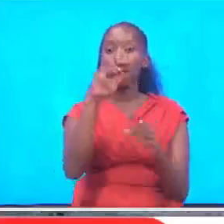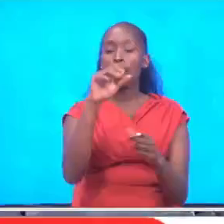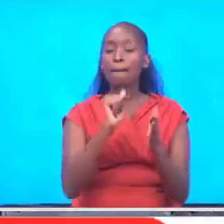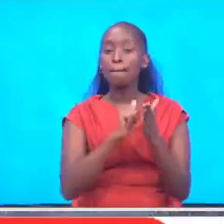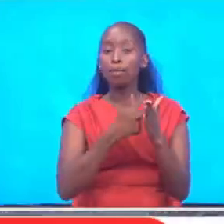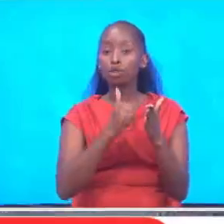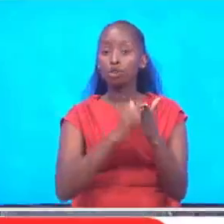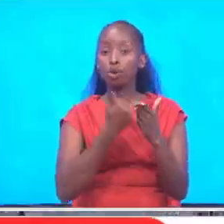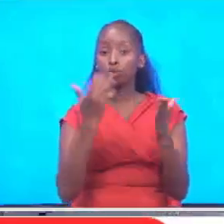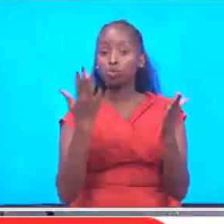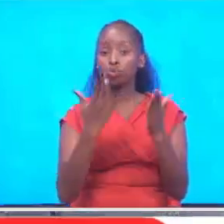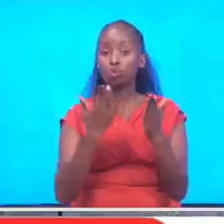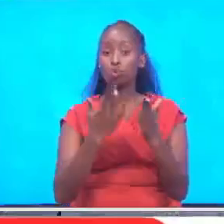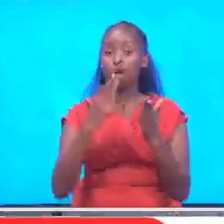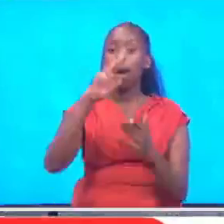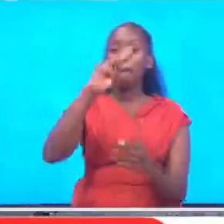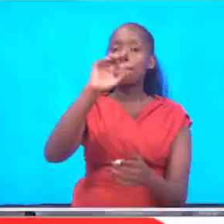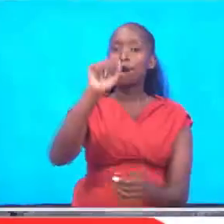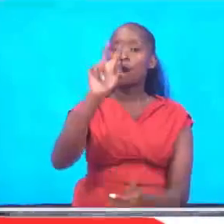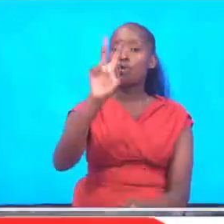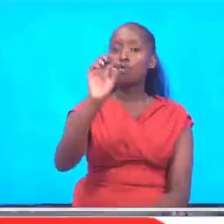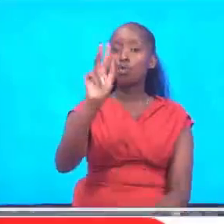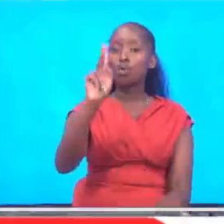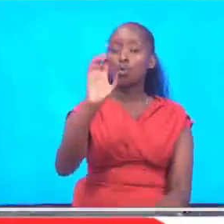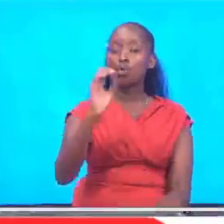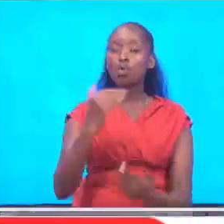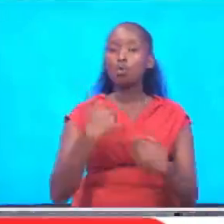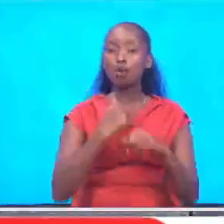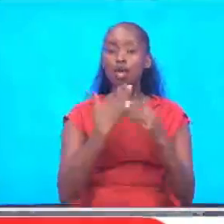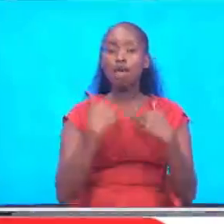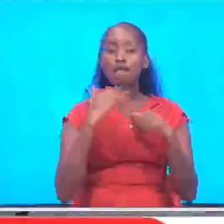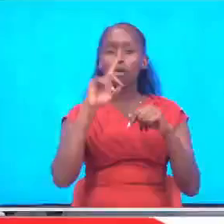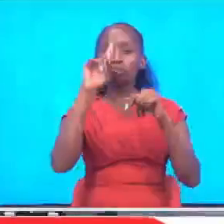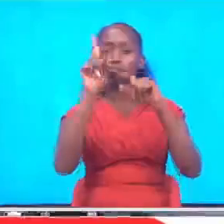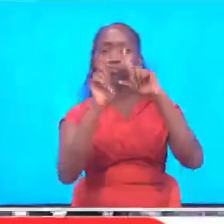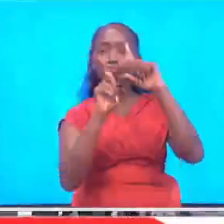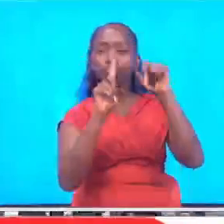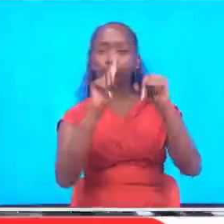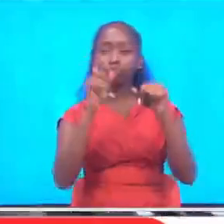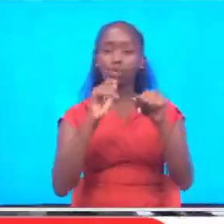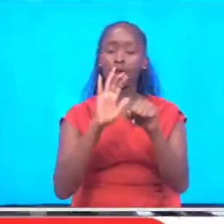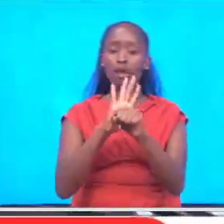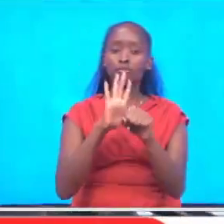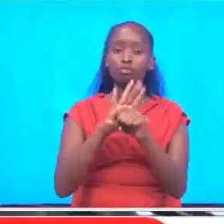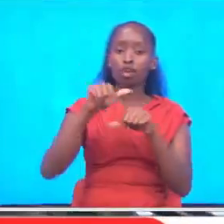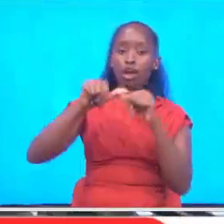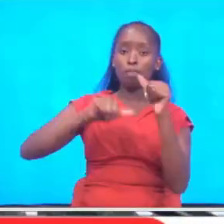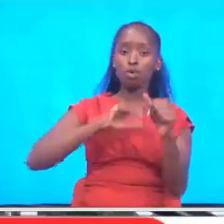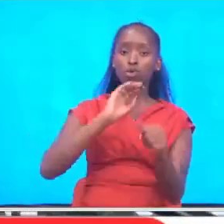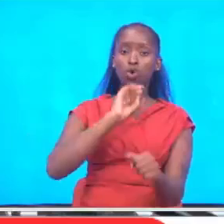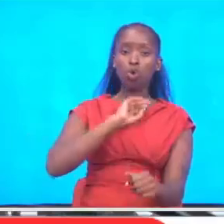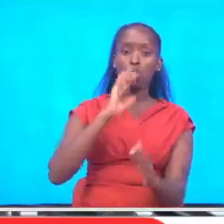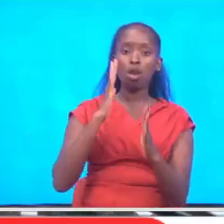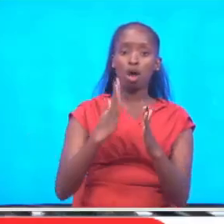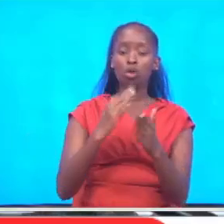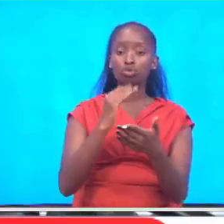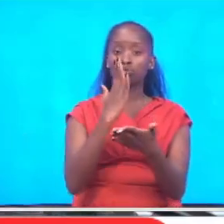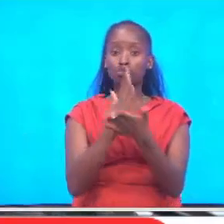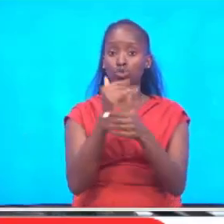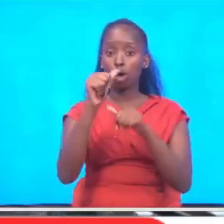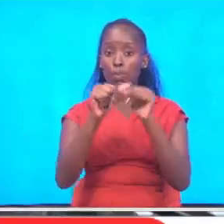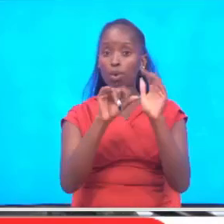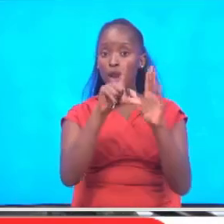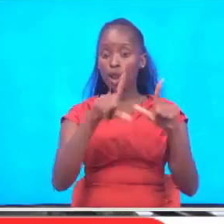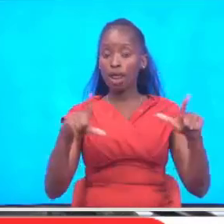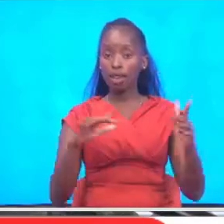Machakos, hili likizua maswali mengi kuhusu usalama wa wamiliki wa ardhi. The best tenure should be based on